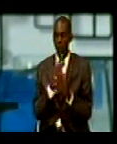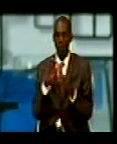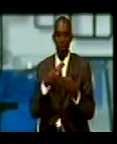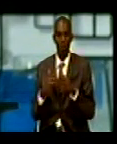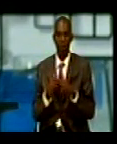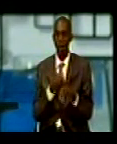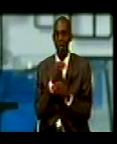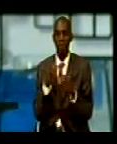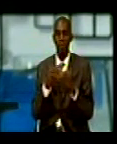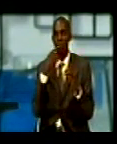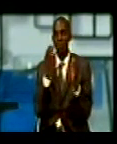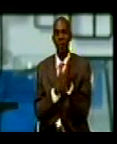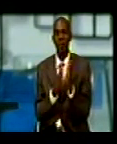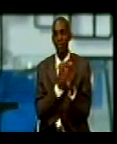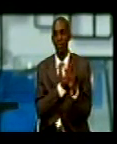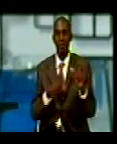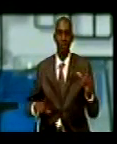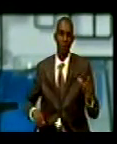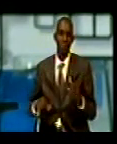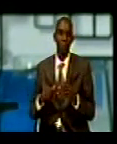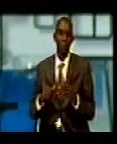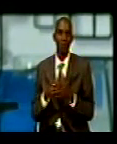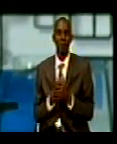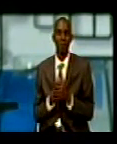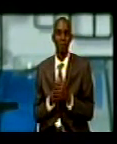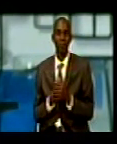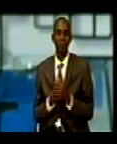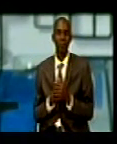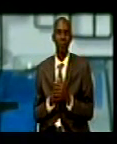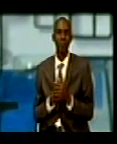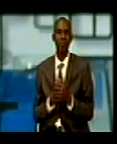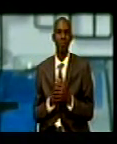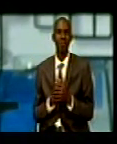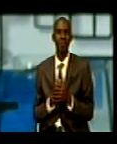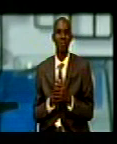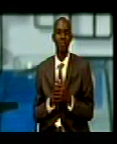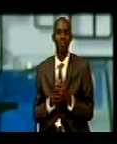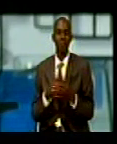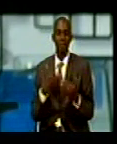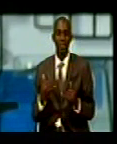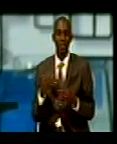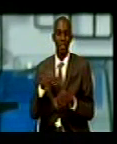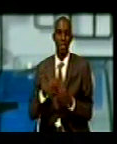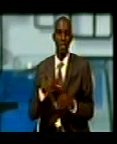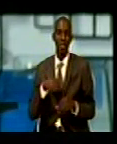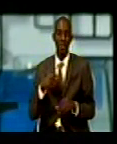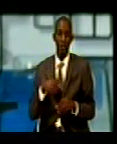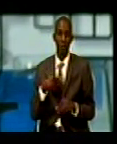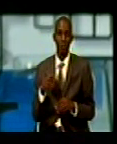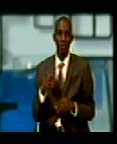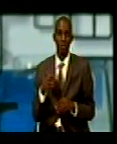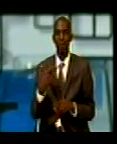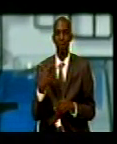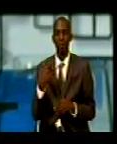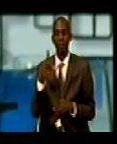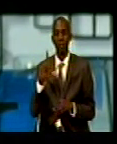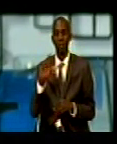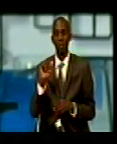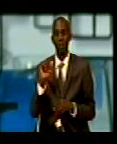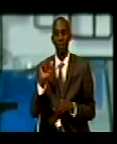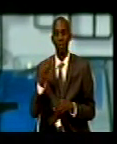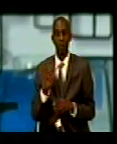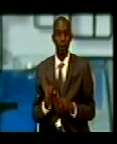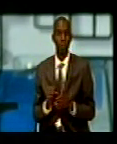the Lord. And we will go back to Lagos now, as this is coming from Oluwakemi Olusegun, who has had